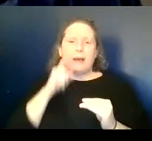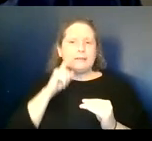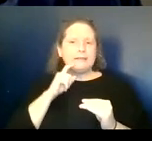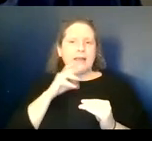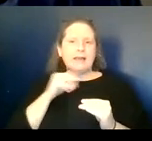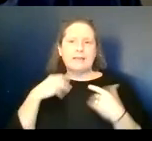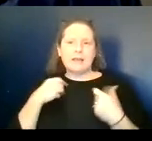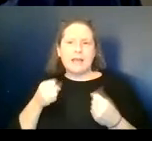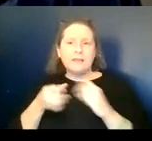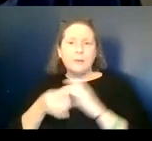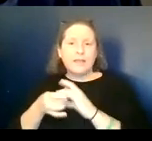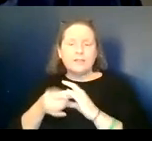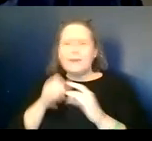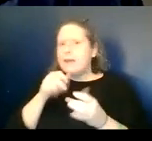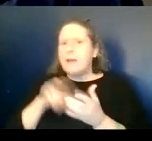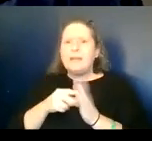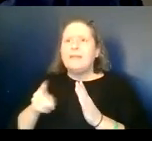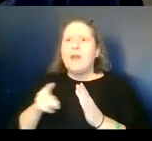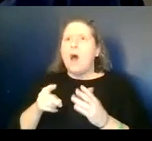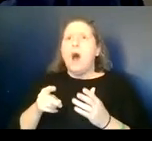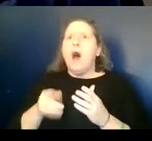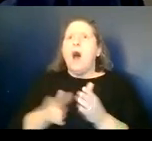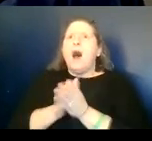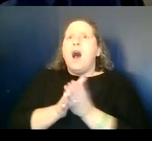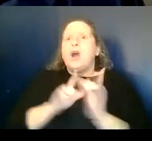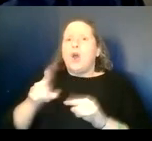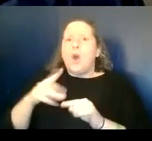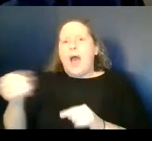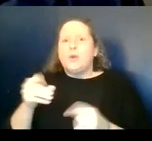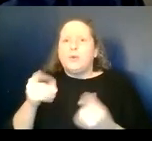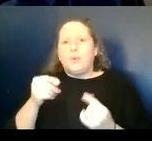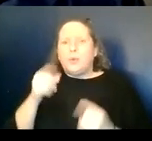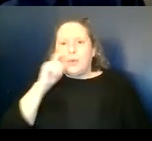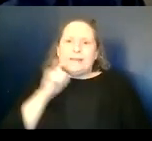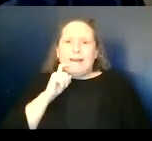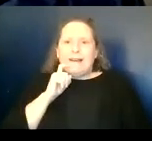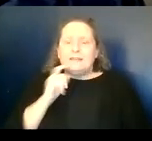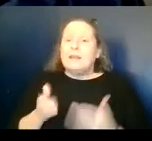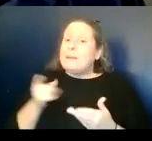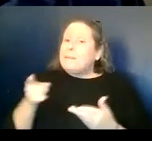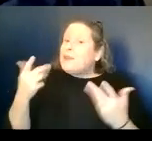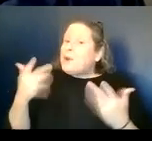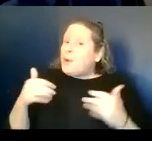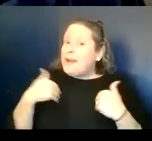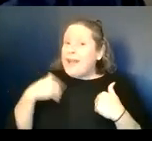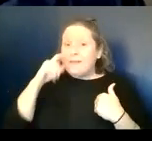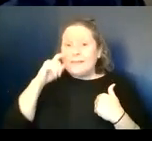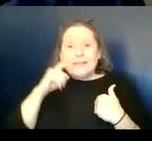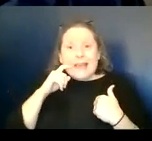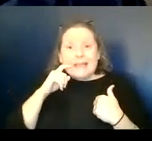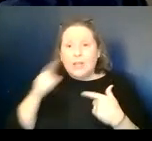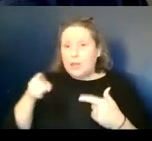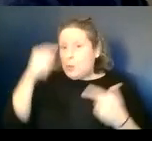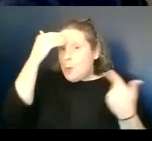doesn't necessarily mean that they're going to run out and do it. Odds are they might already be doing it and you don't know about it.